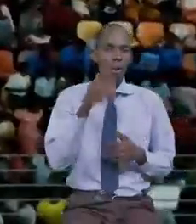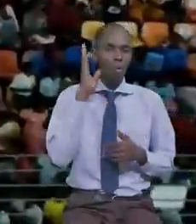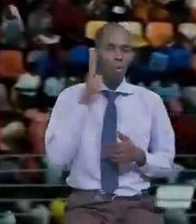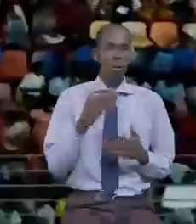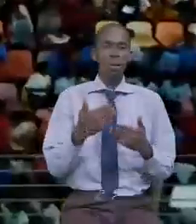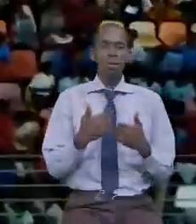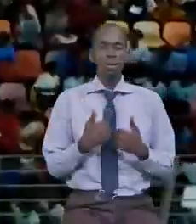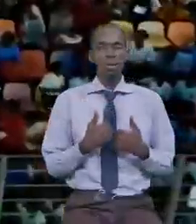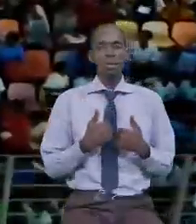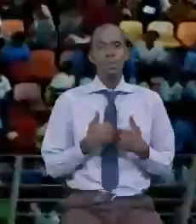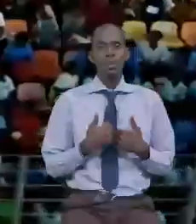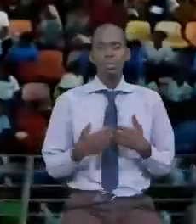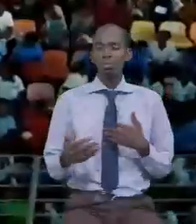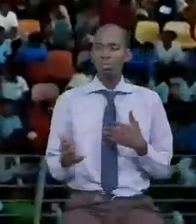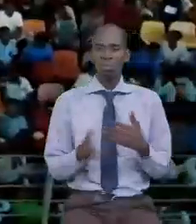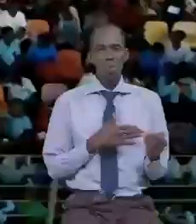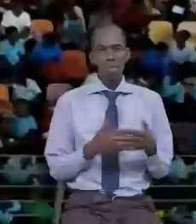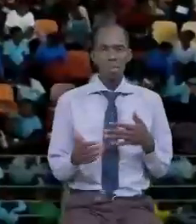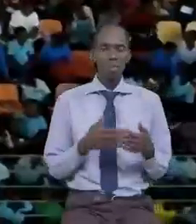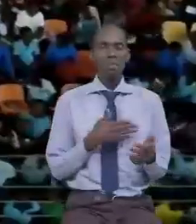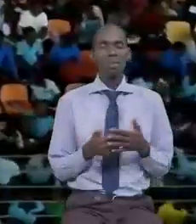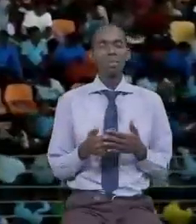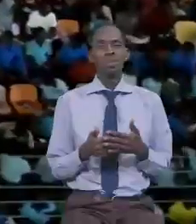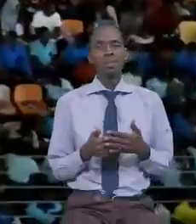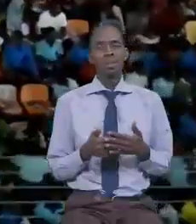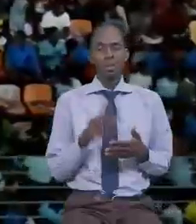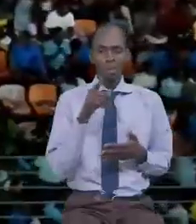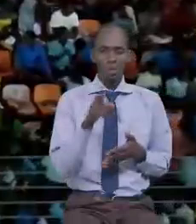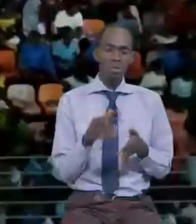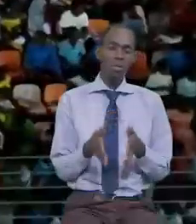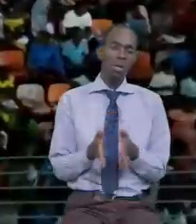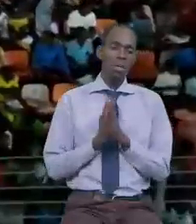have whatsoever he says.